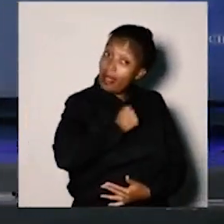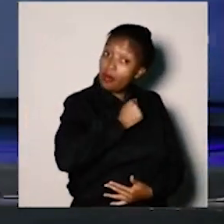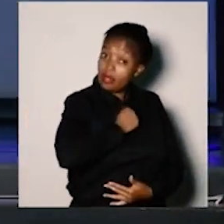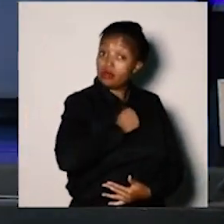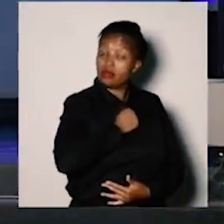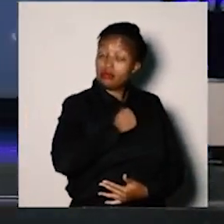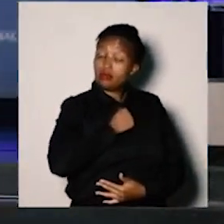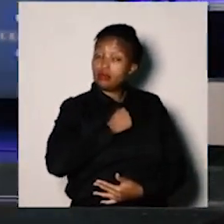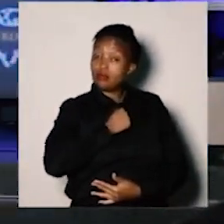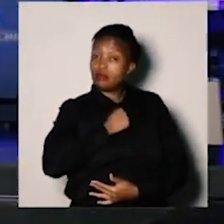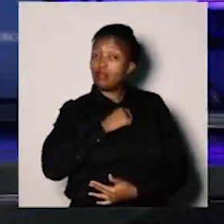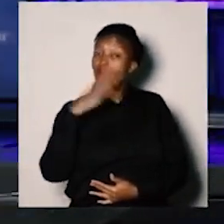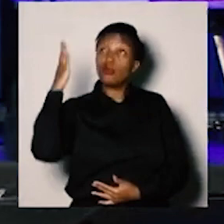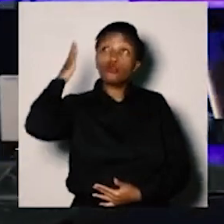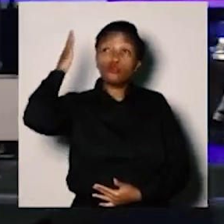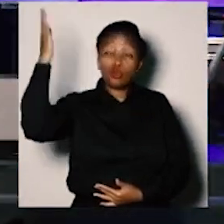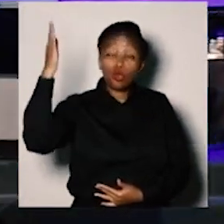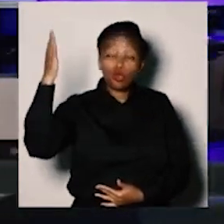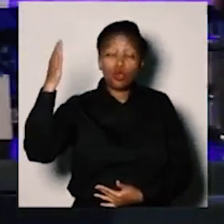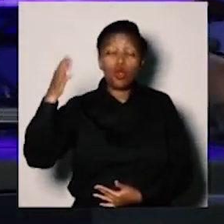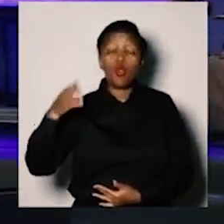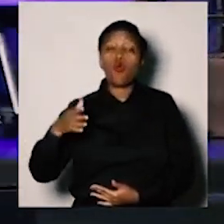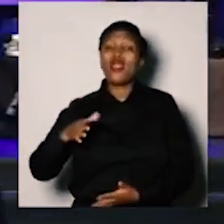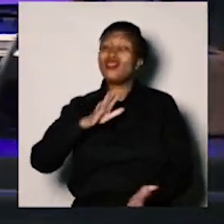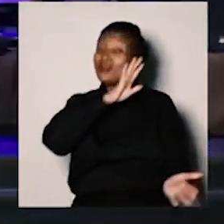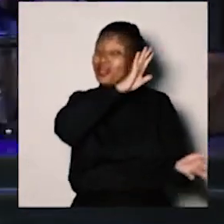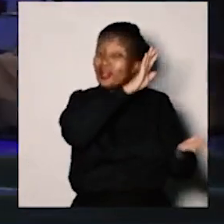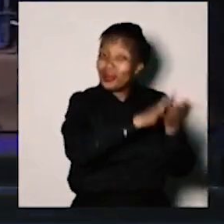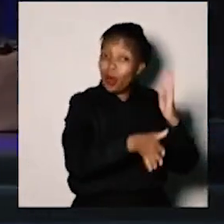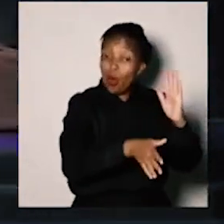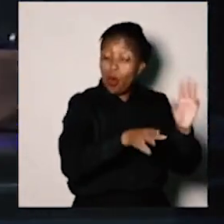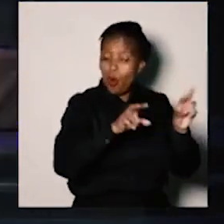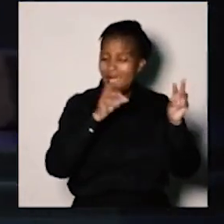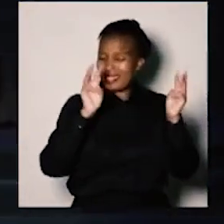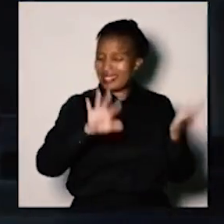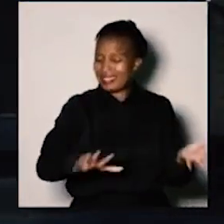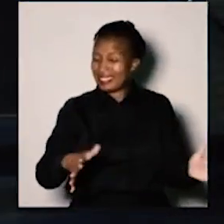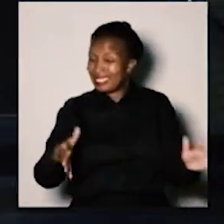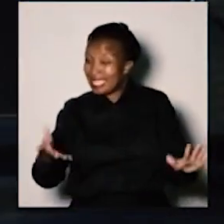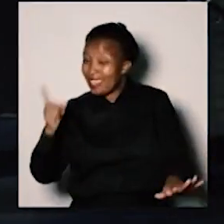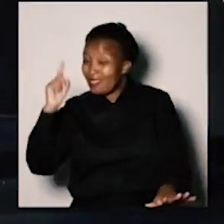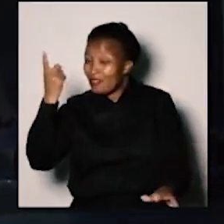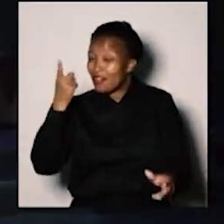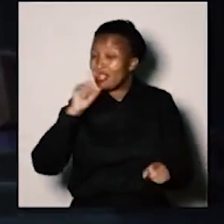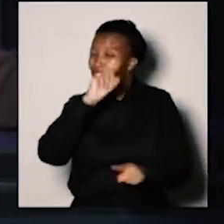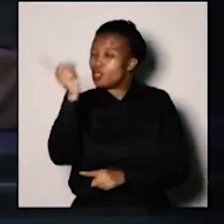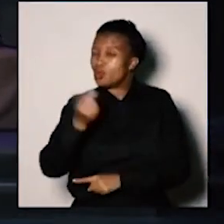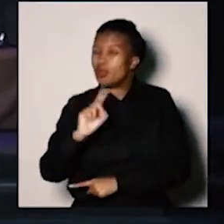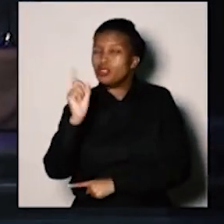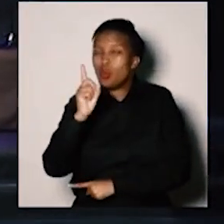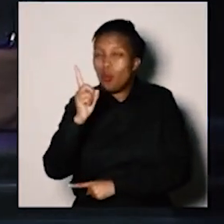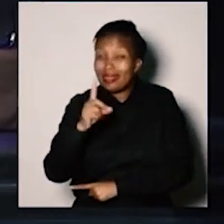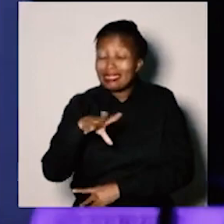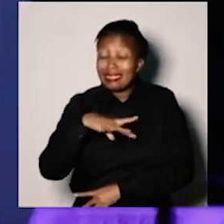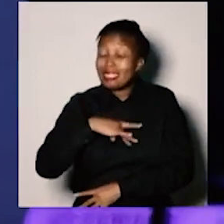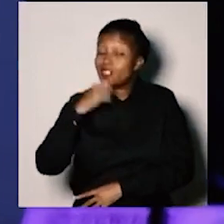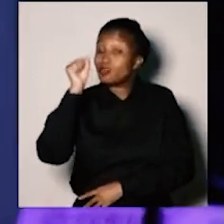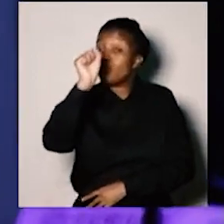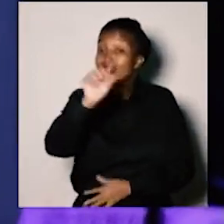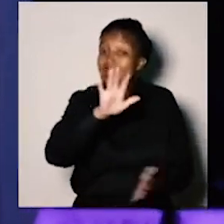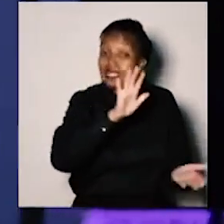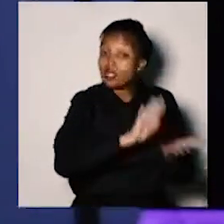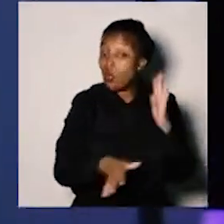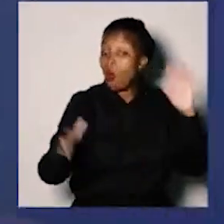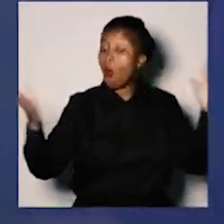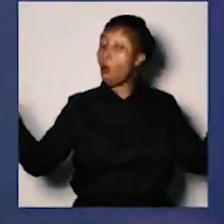According to God, when we leave this world, the first question God asks is that, where did their soul go? Now,